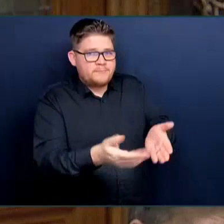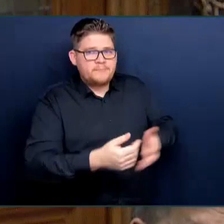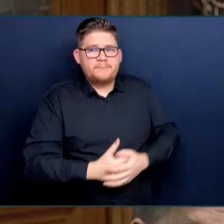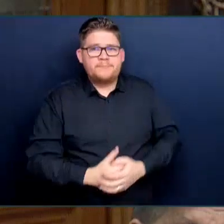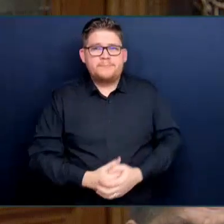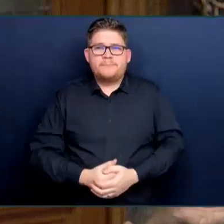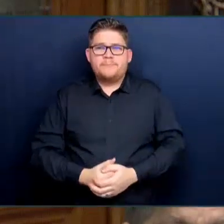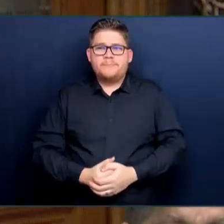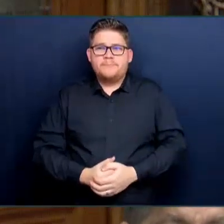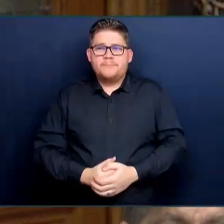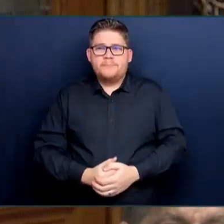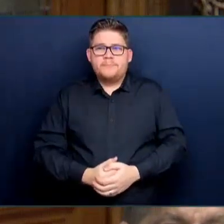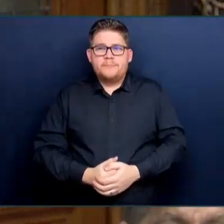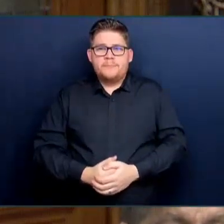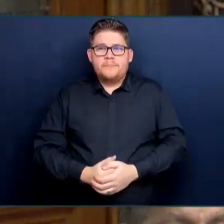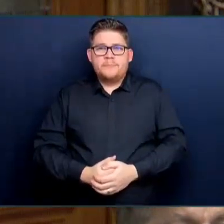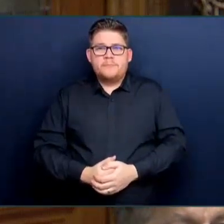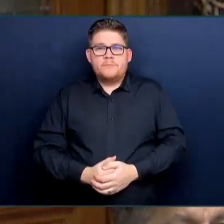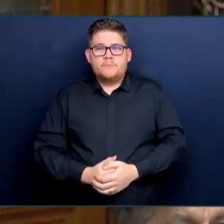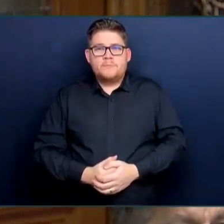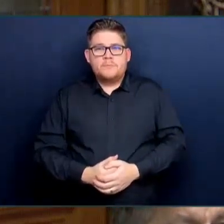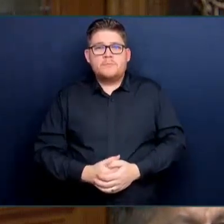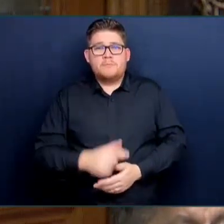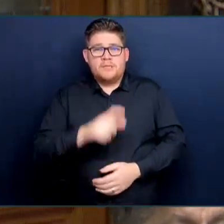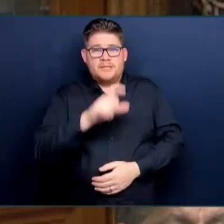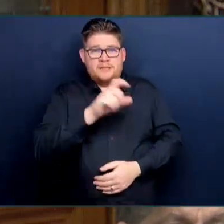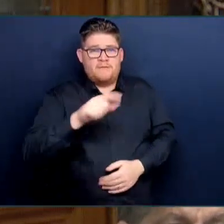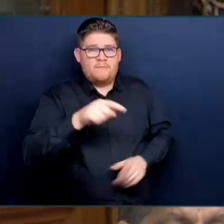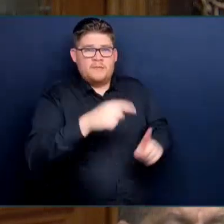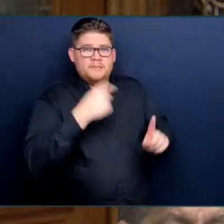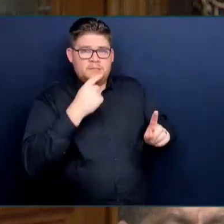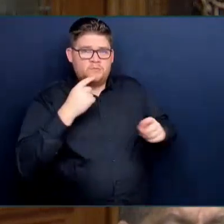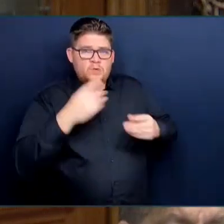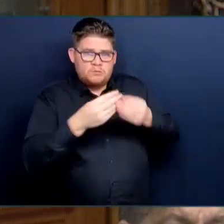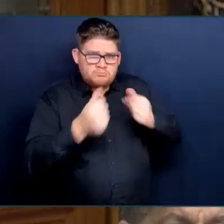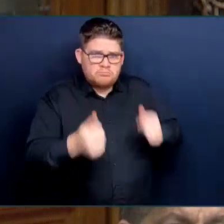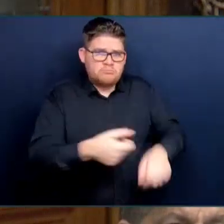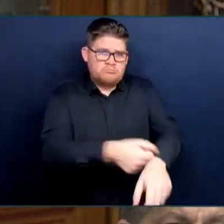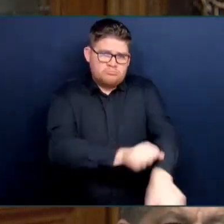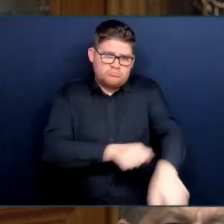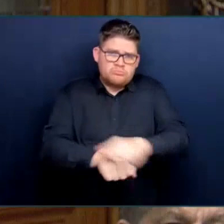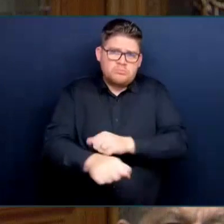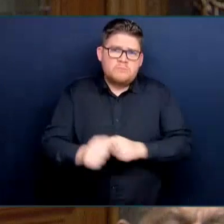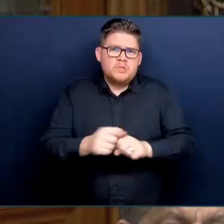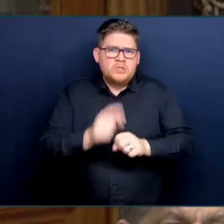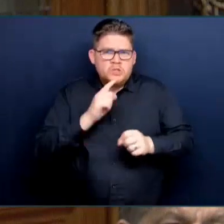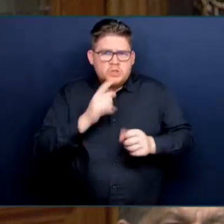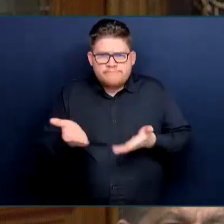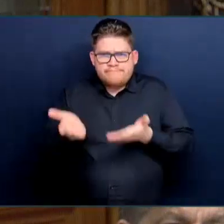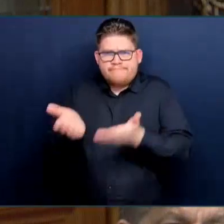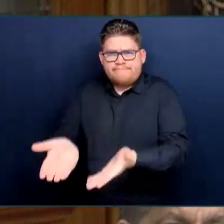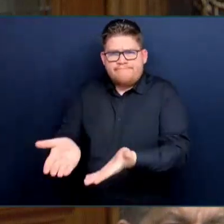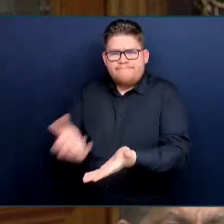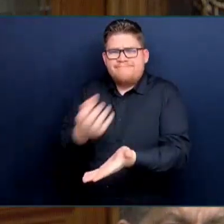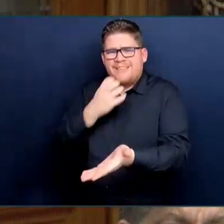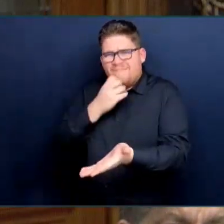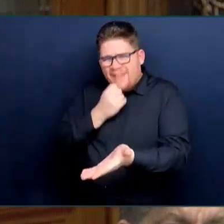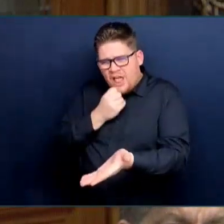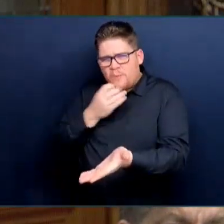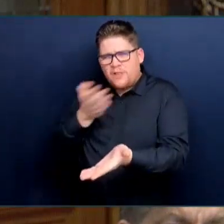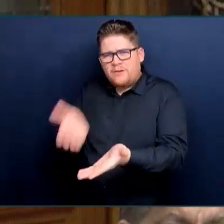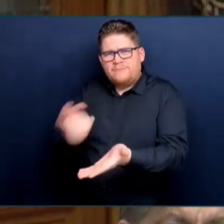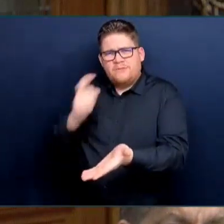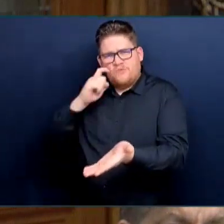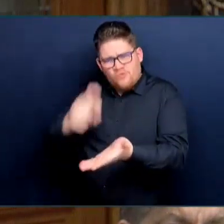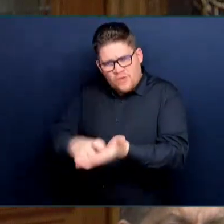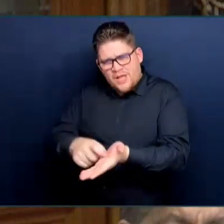to do more and to ensure that people have dignity and that they can live their best life, the action